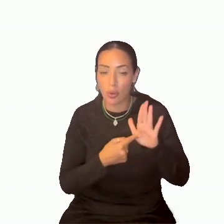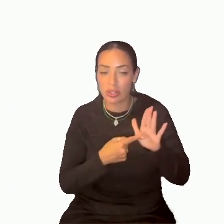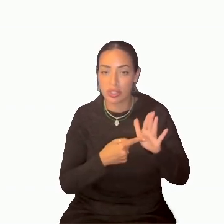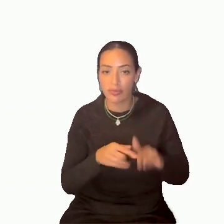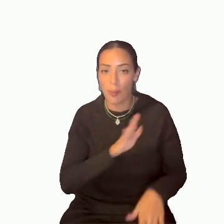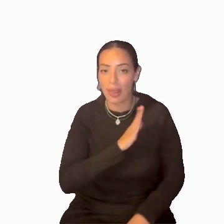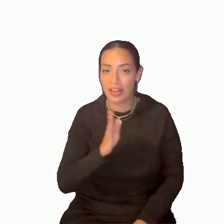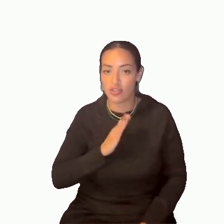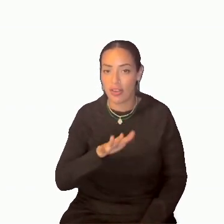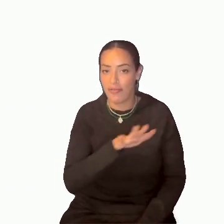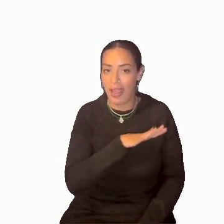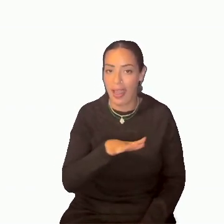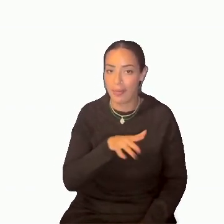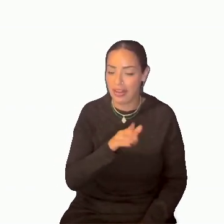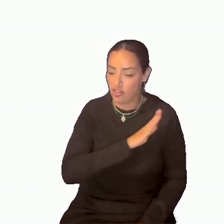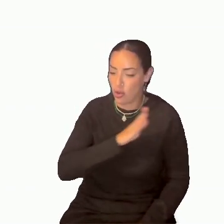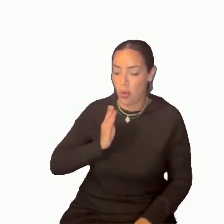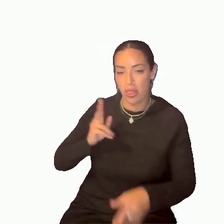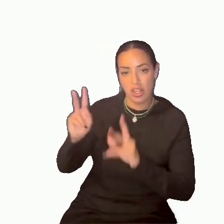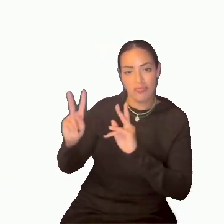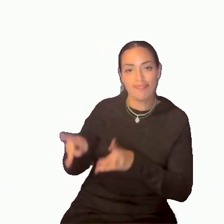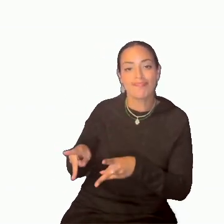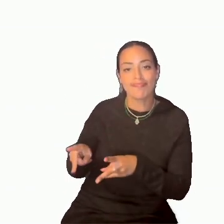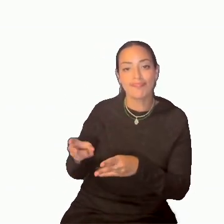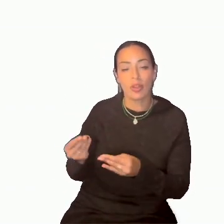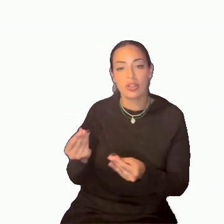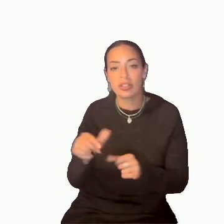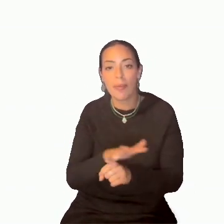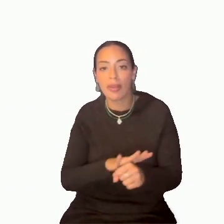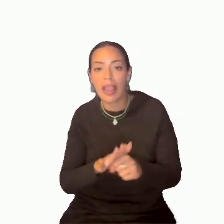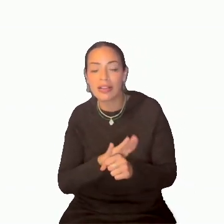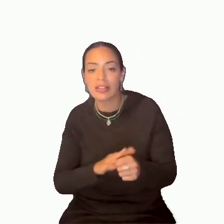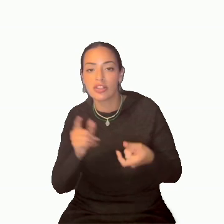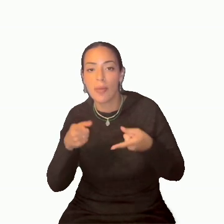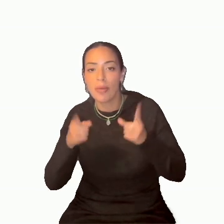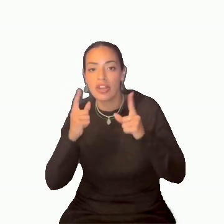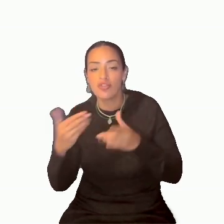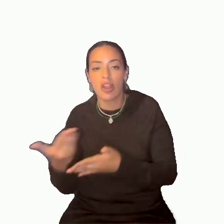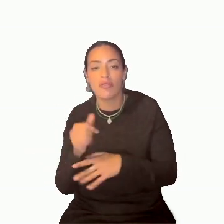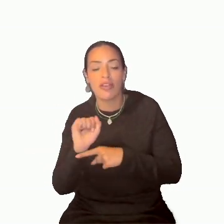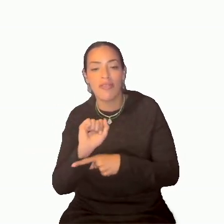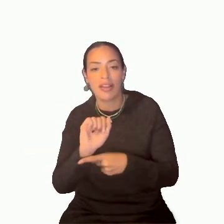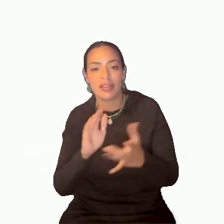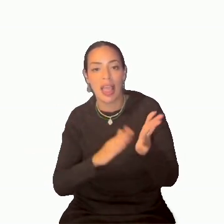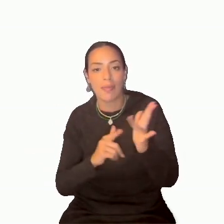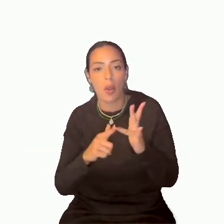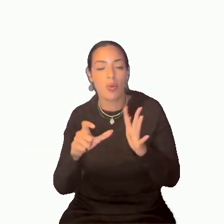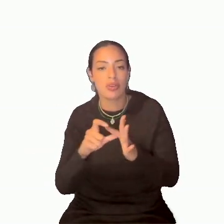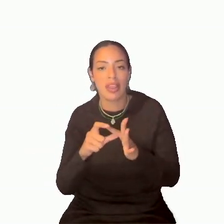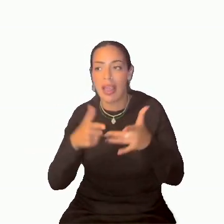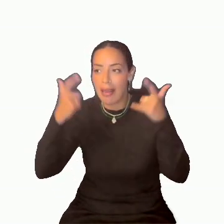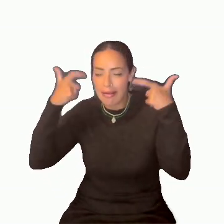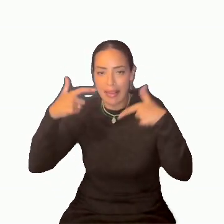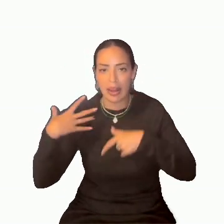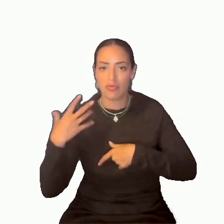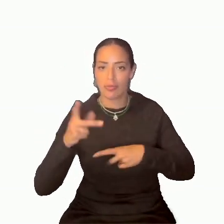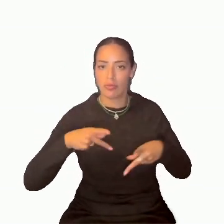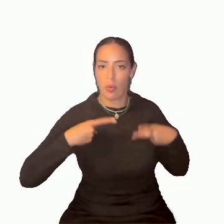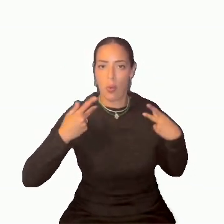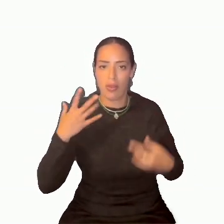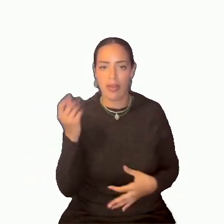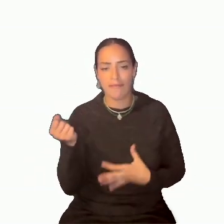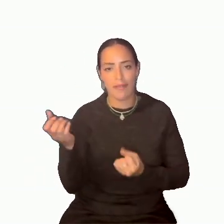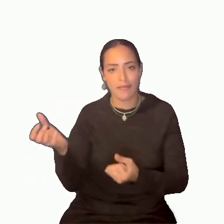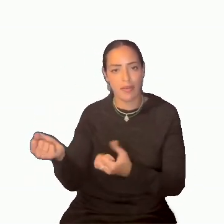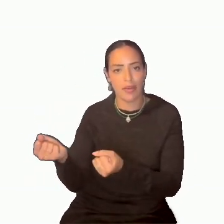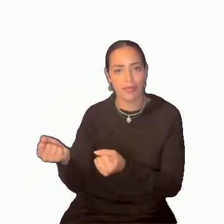significant for bereaved military families, as in some cases the Ministry of Defence would be legally represented, and several of the research participants outlined